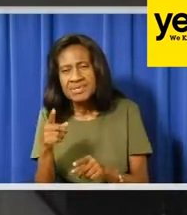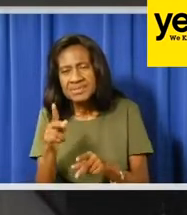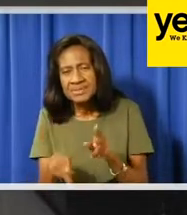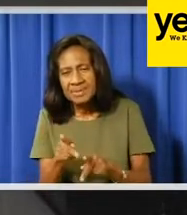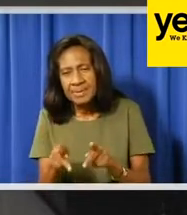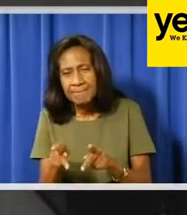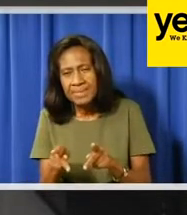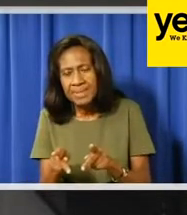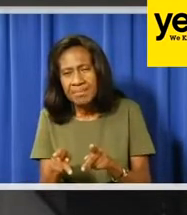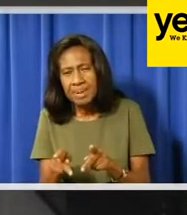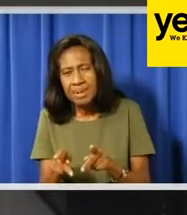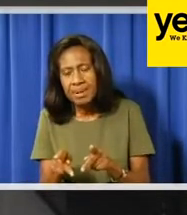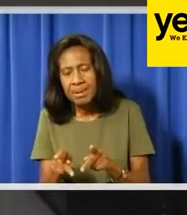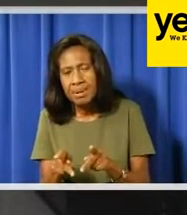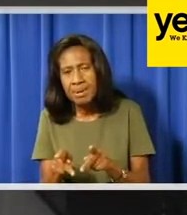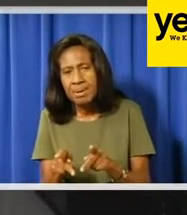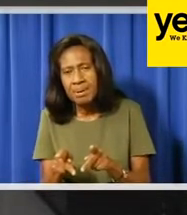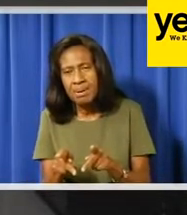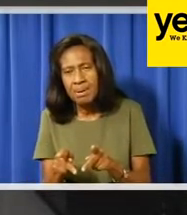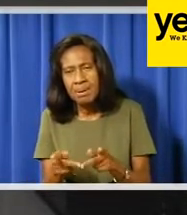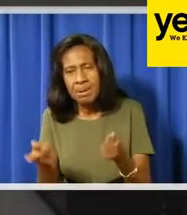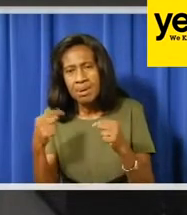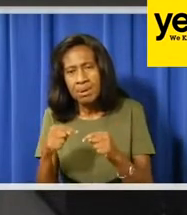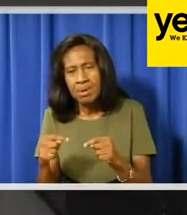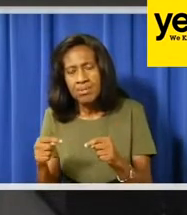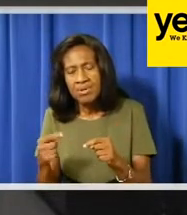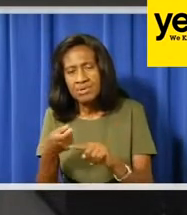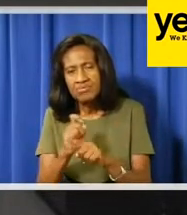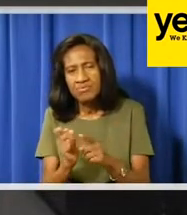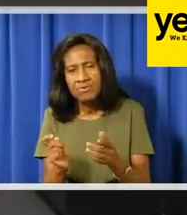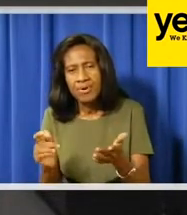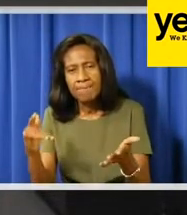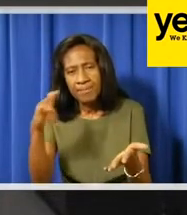are presumably getting positive results